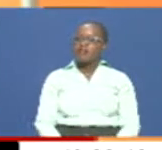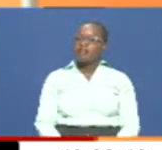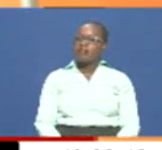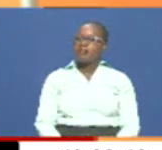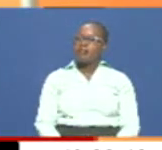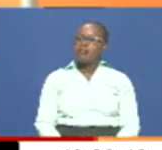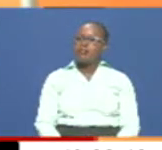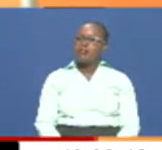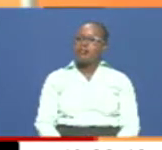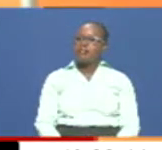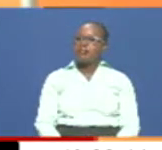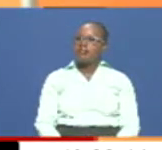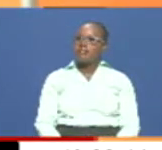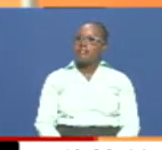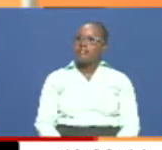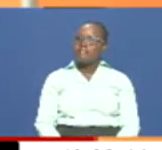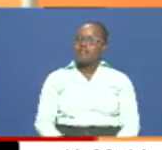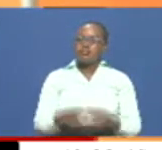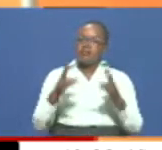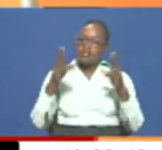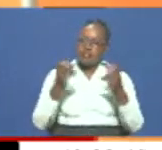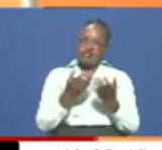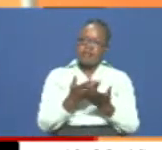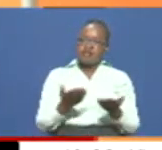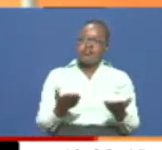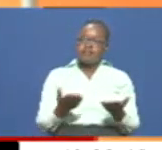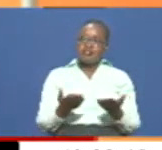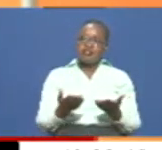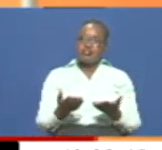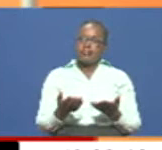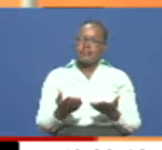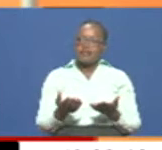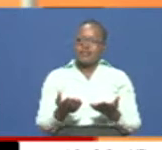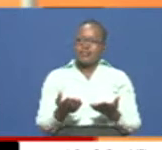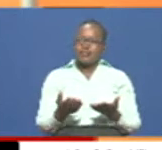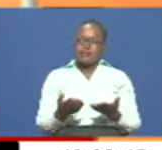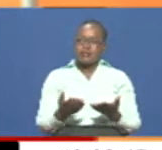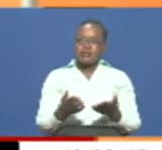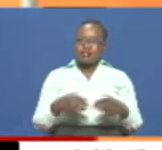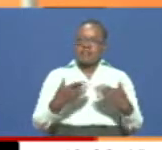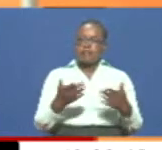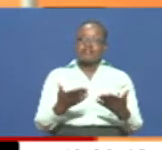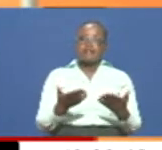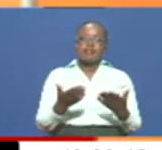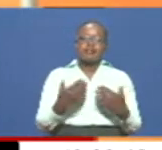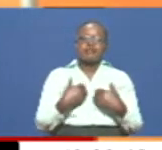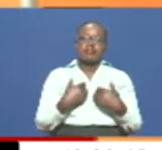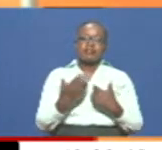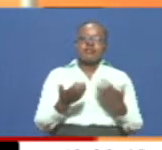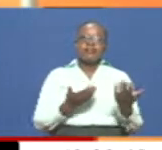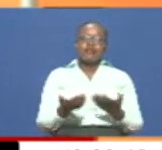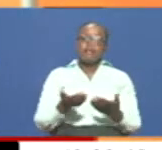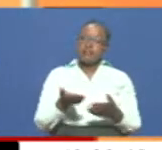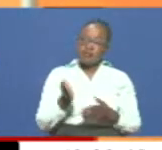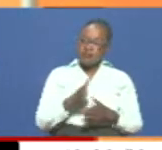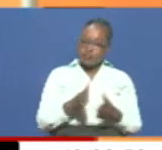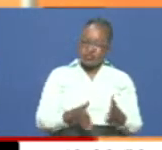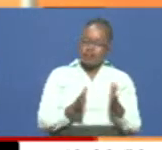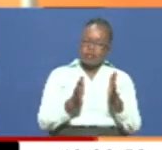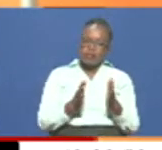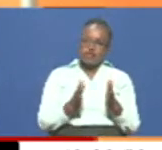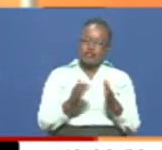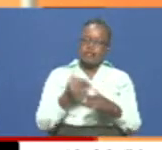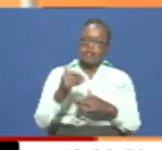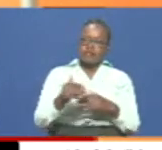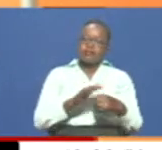the issues that Alan's been talking about, amongst other issues really, is about how to get back businesses on track after the